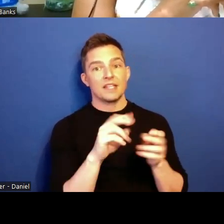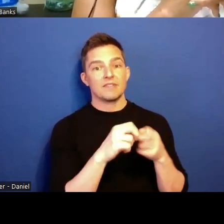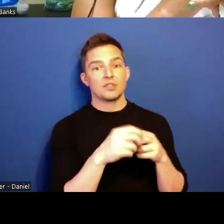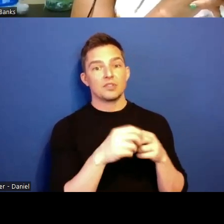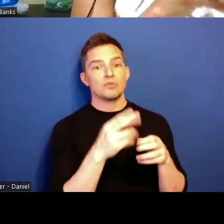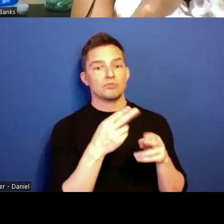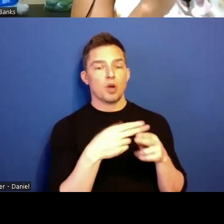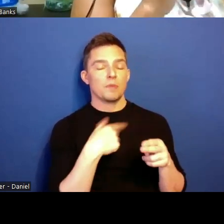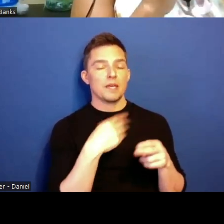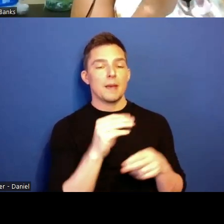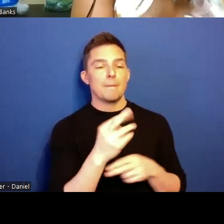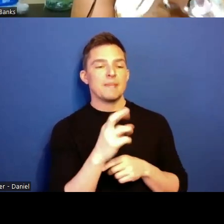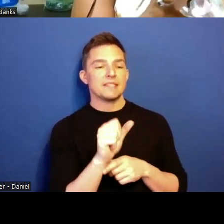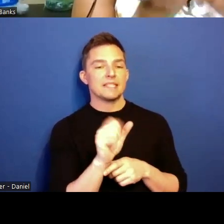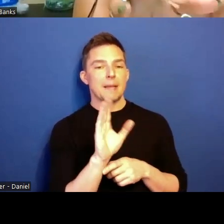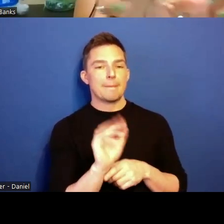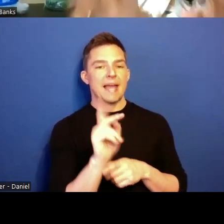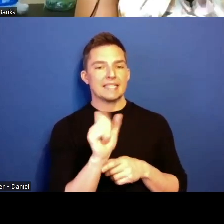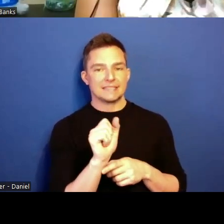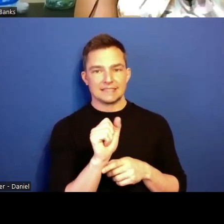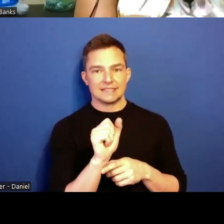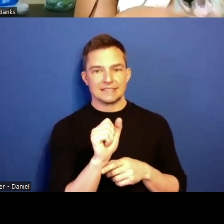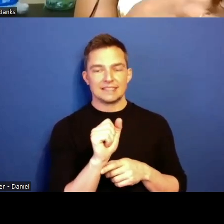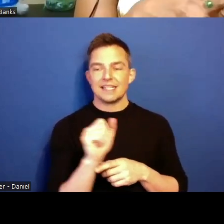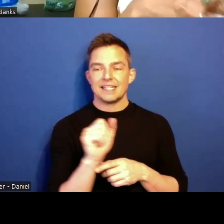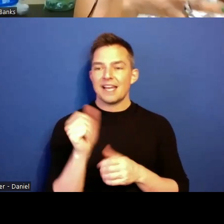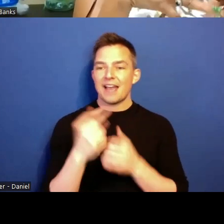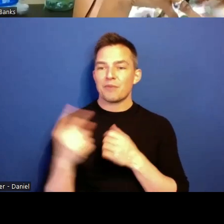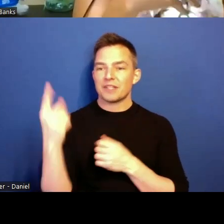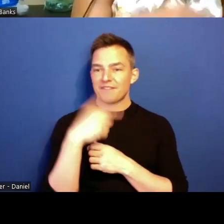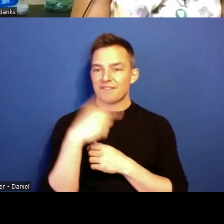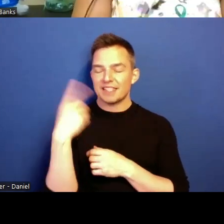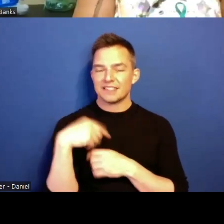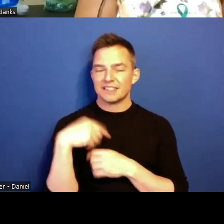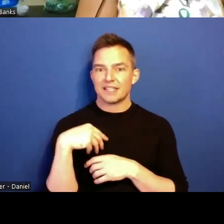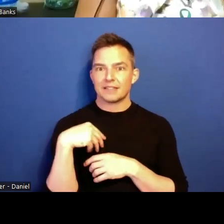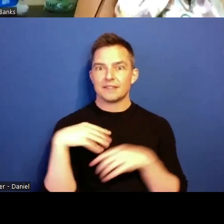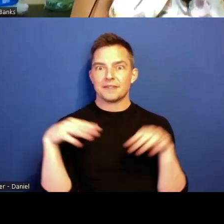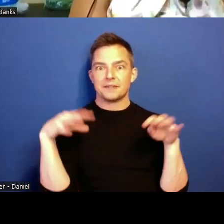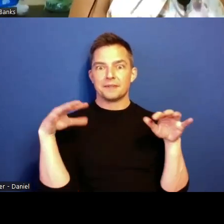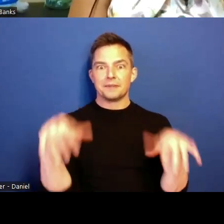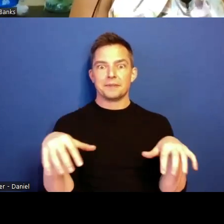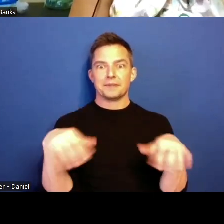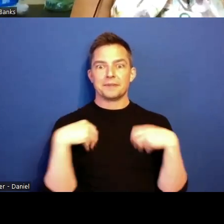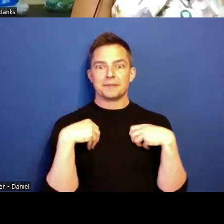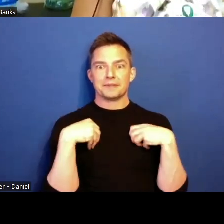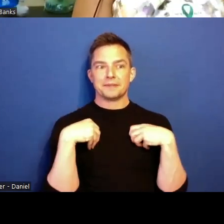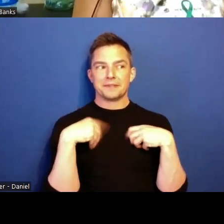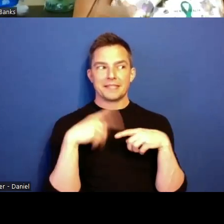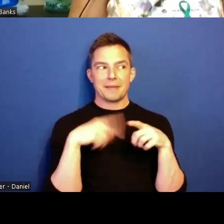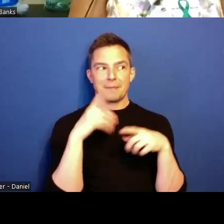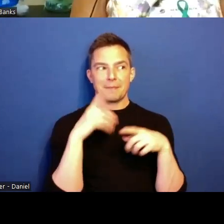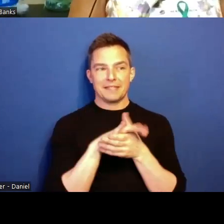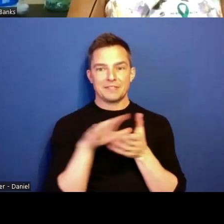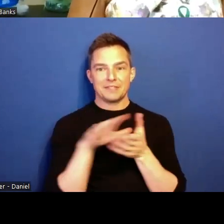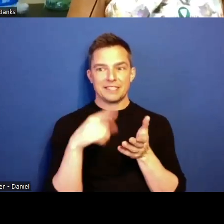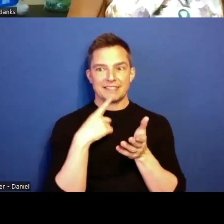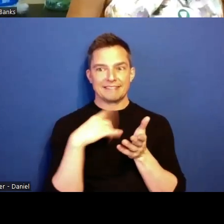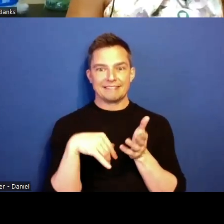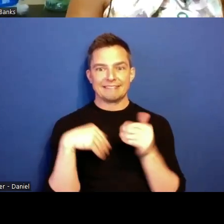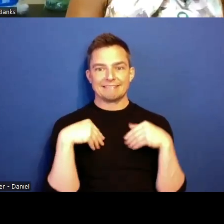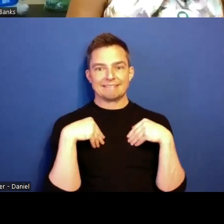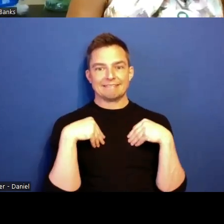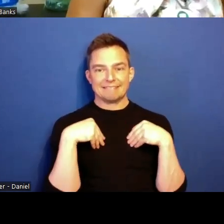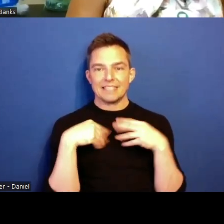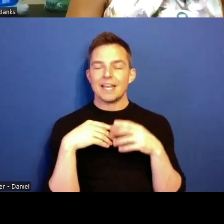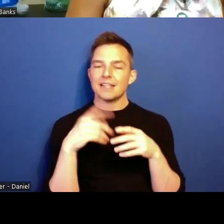Banks. The look on everyone else's face was like, oh my God, I can't believe she just said that. And then I had someone